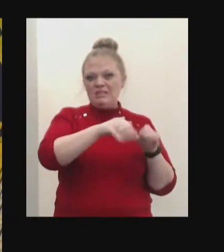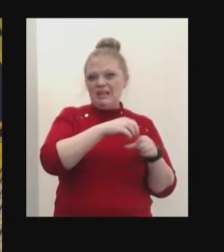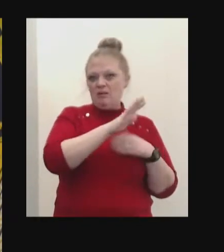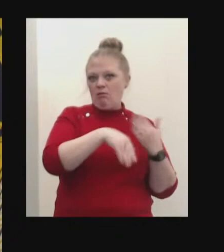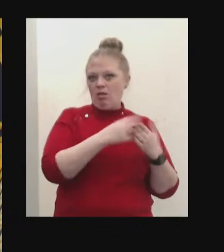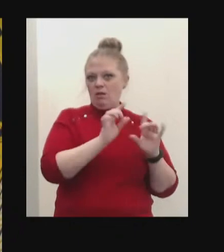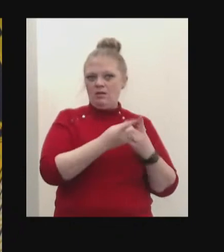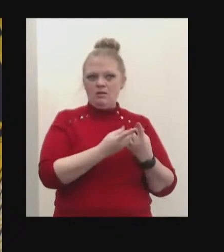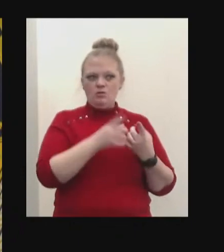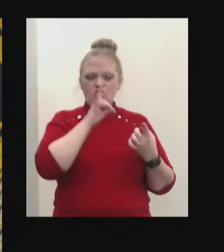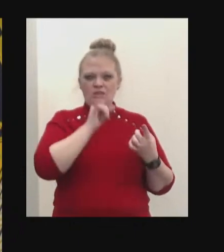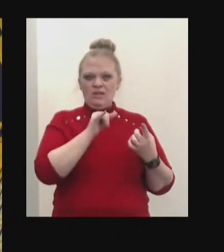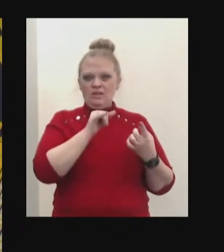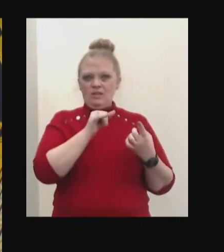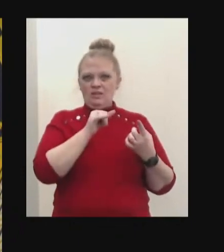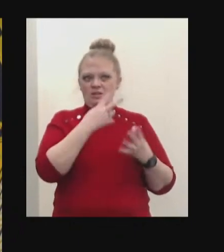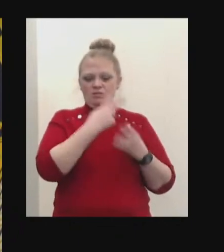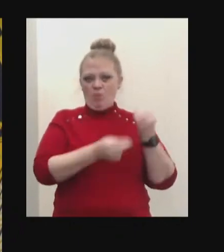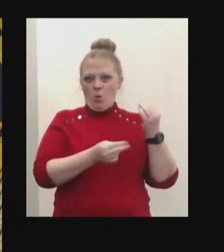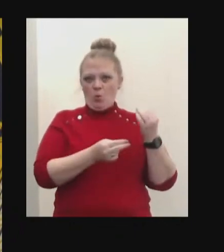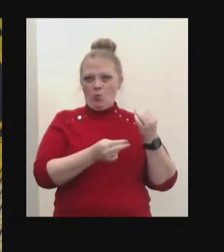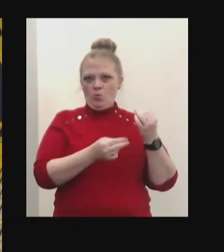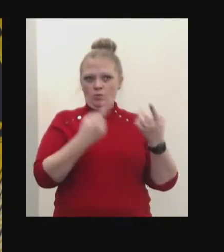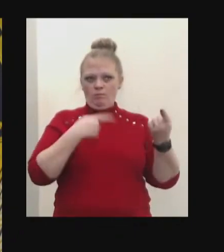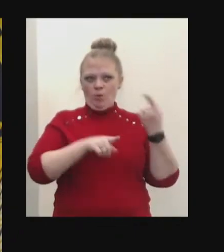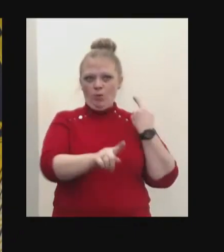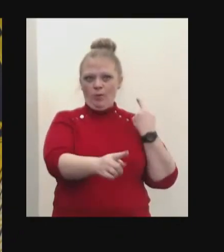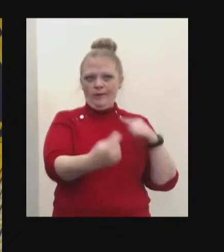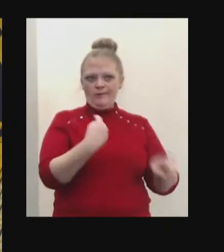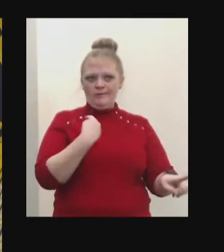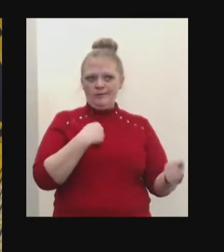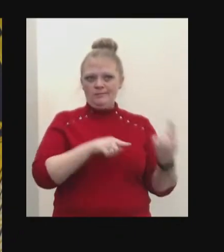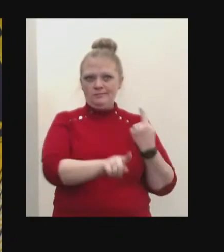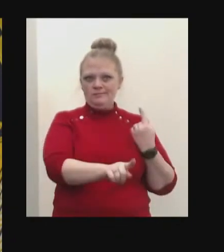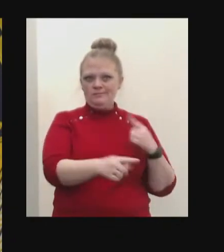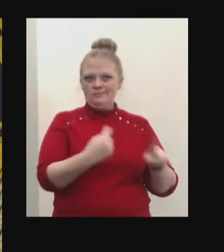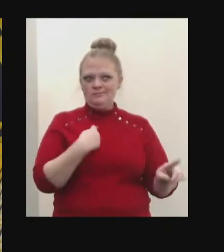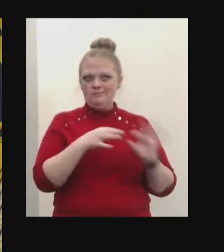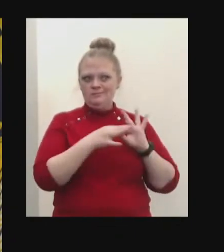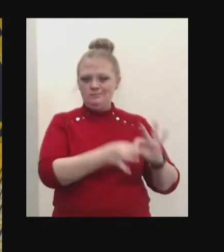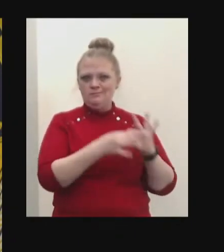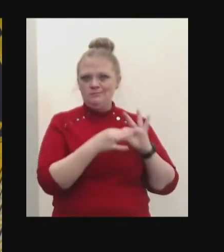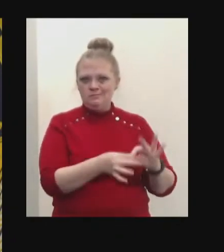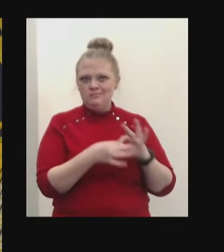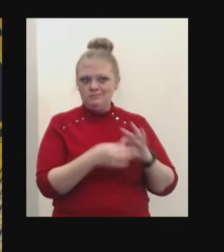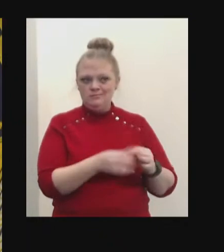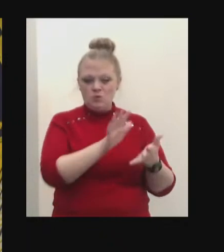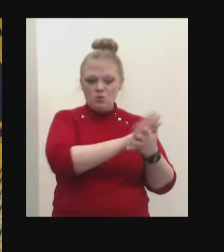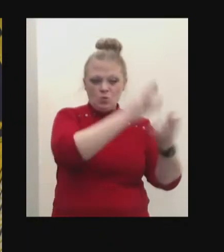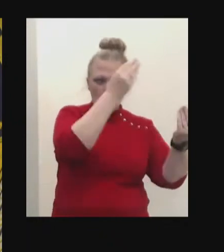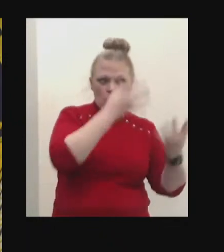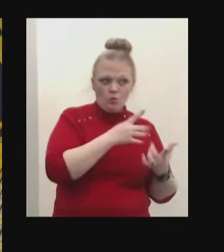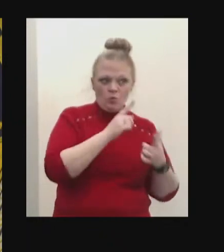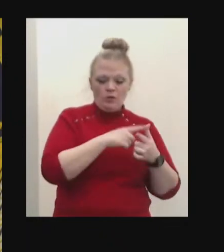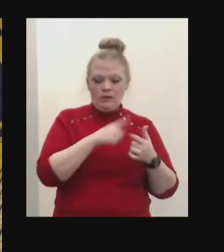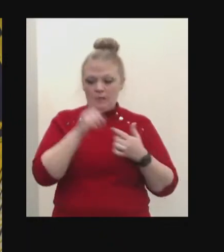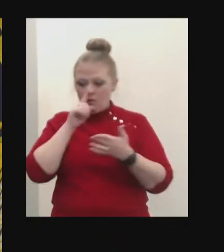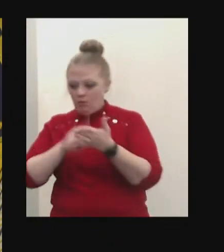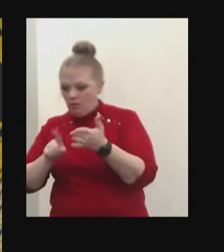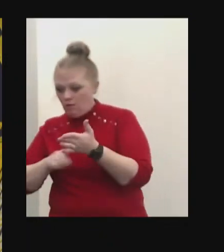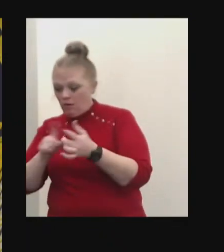two-way street working together. The schools notify us, and then through our case investigation, we also notify the schools to